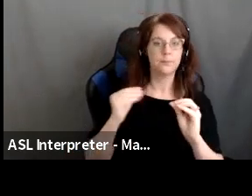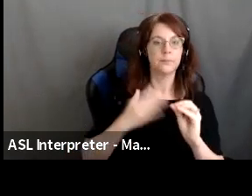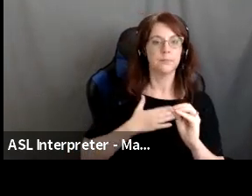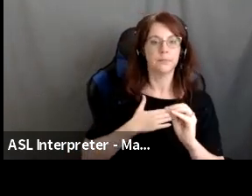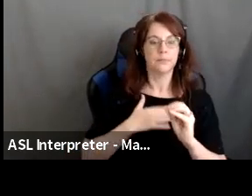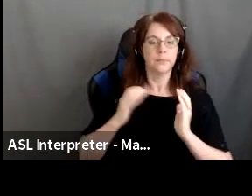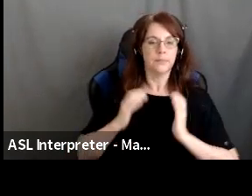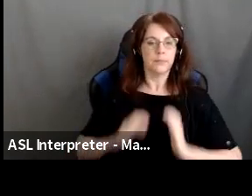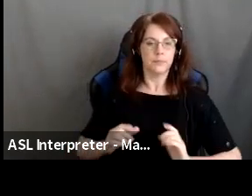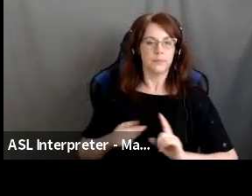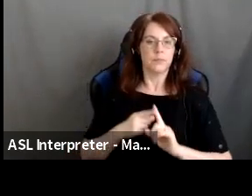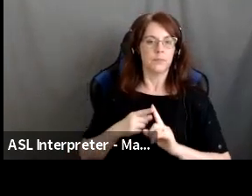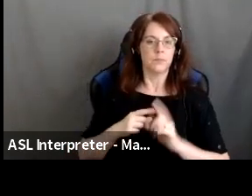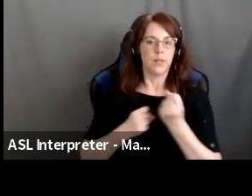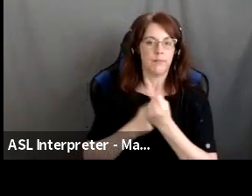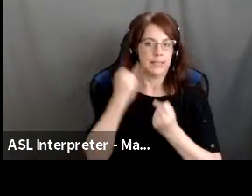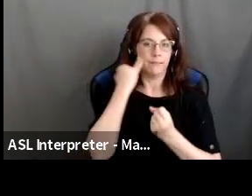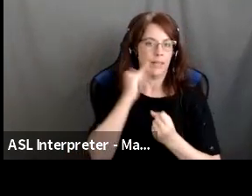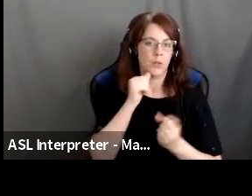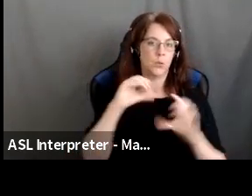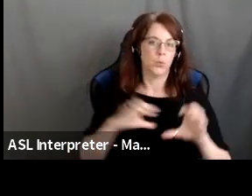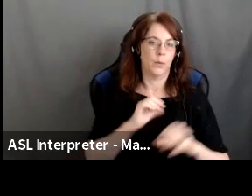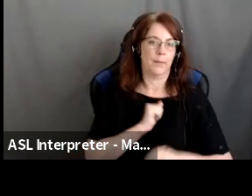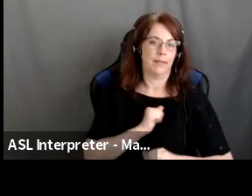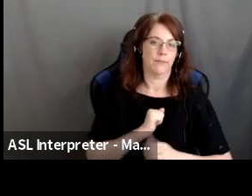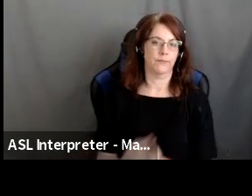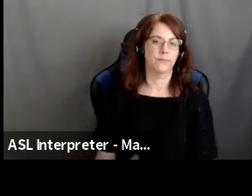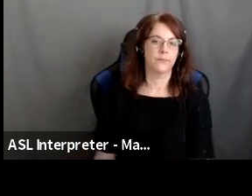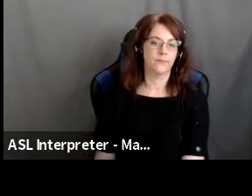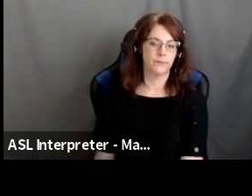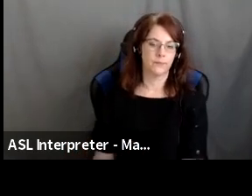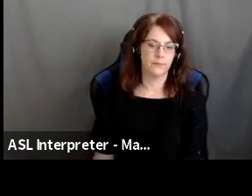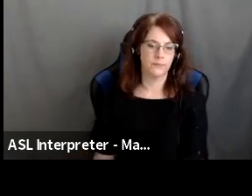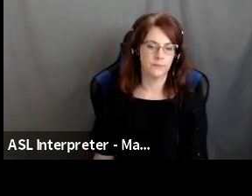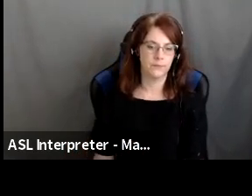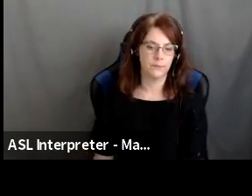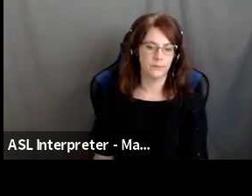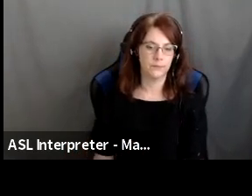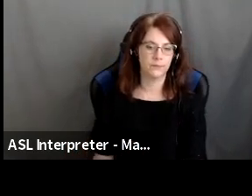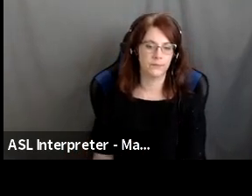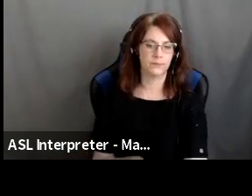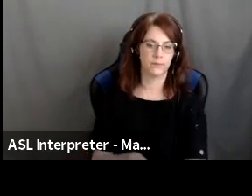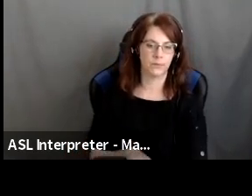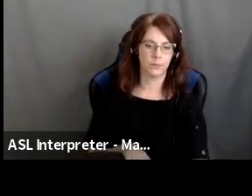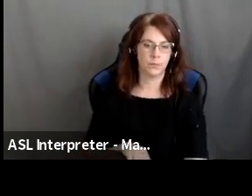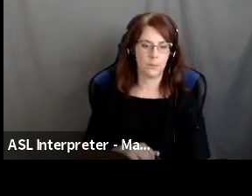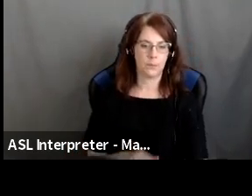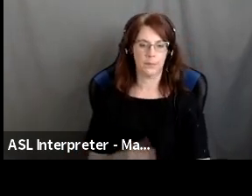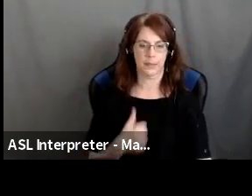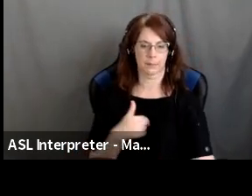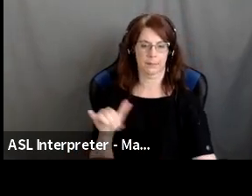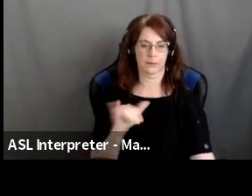advocate when I don't do it for myself? and Me Too